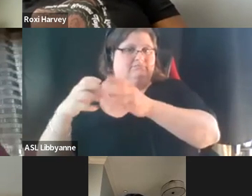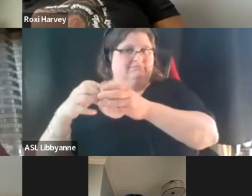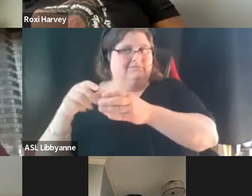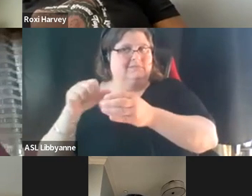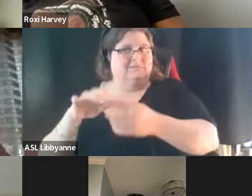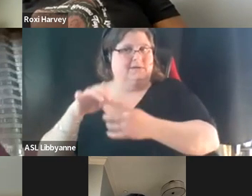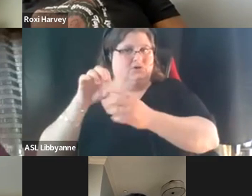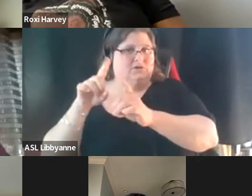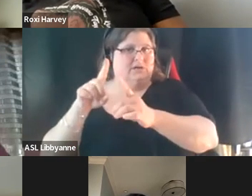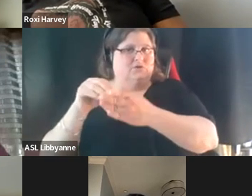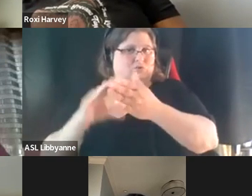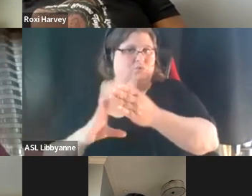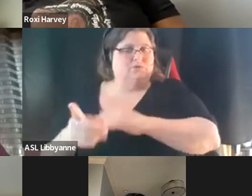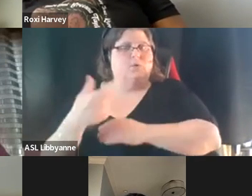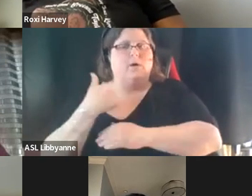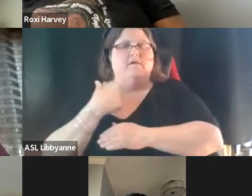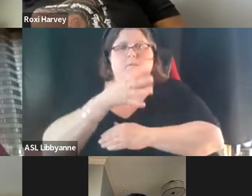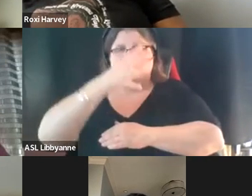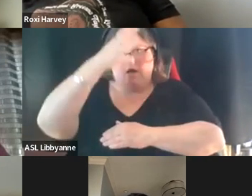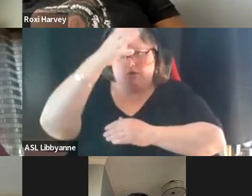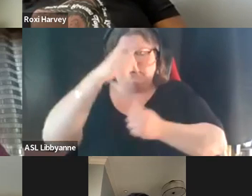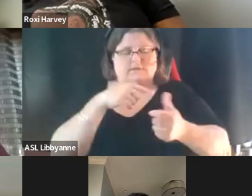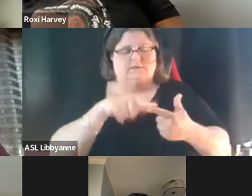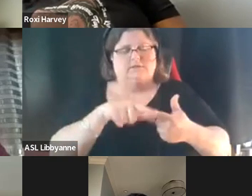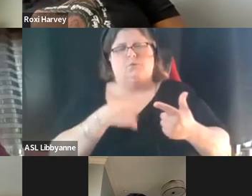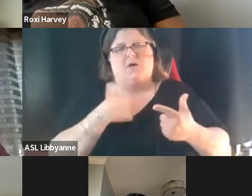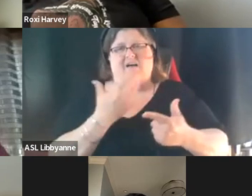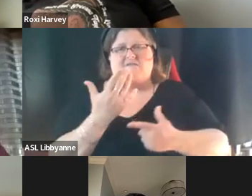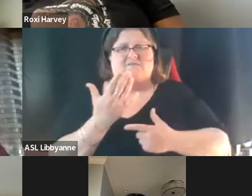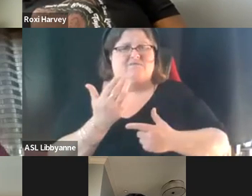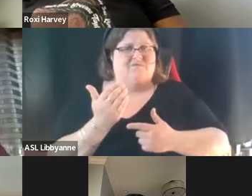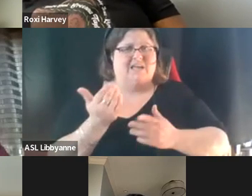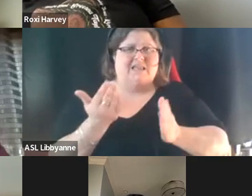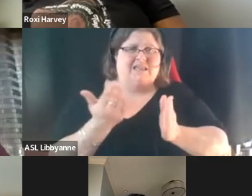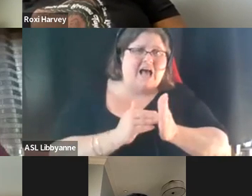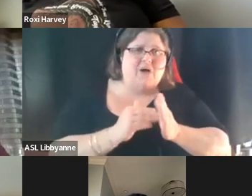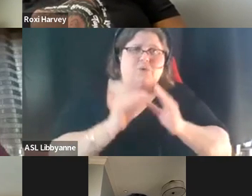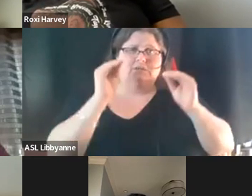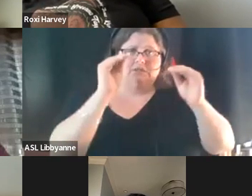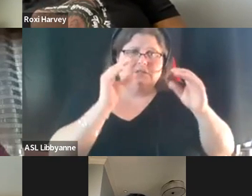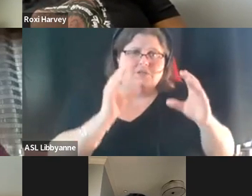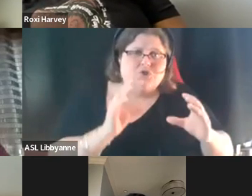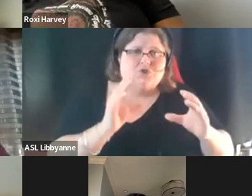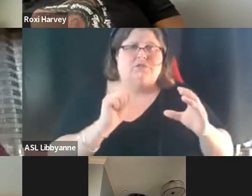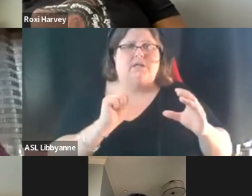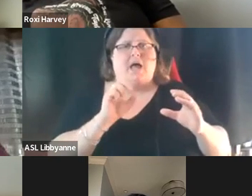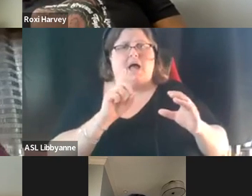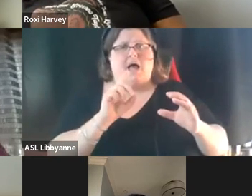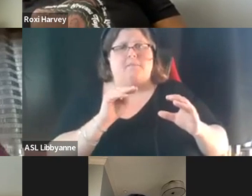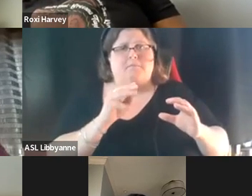students. We have parents, we have what, 15,000 teachers, administrators,